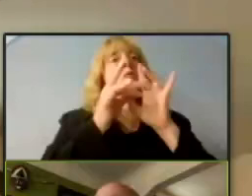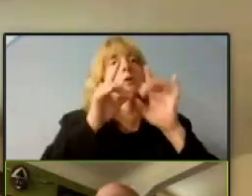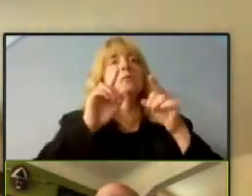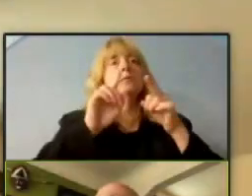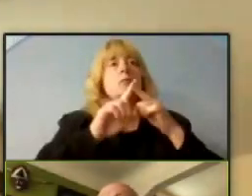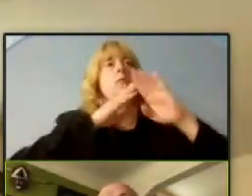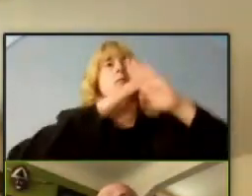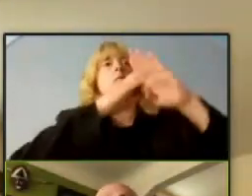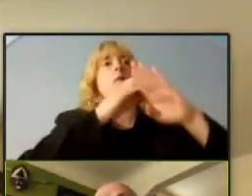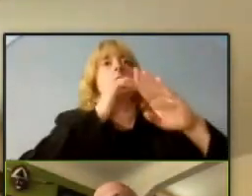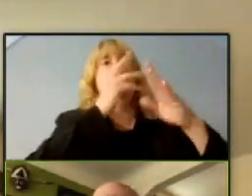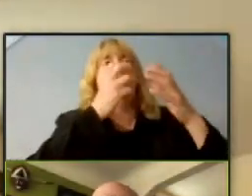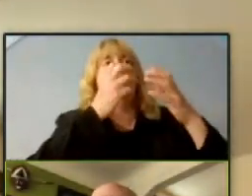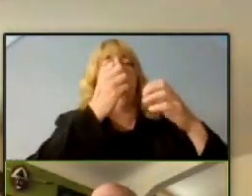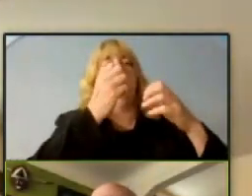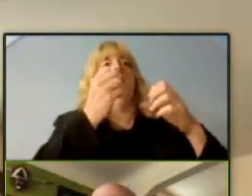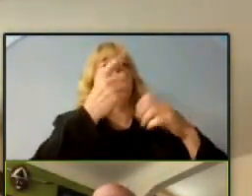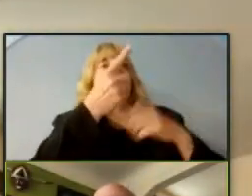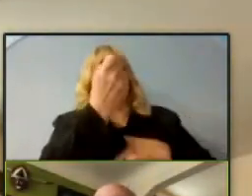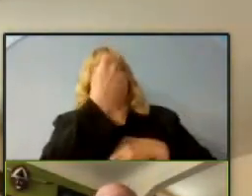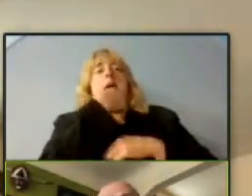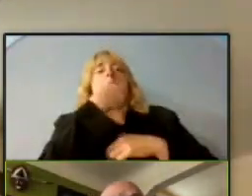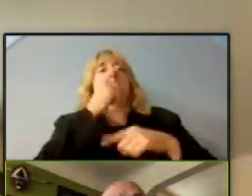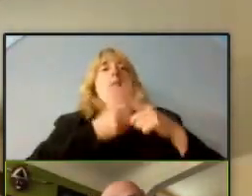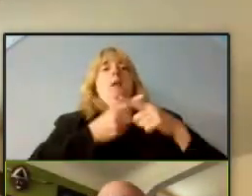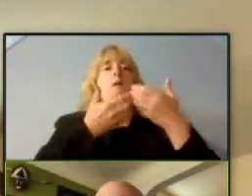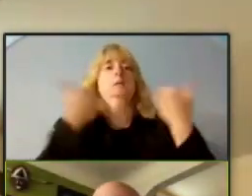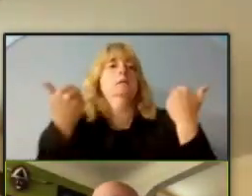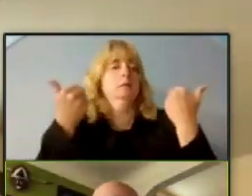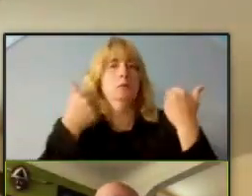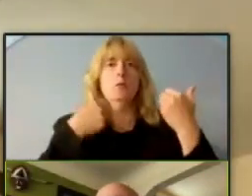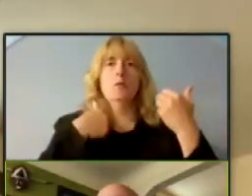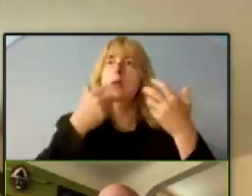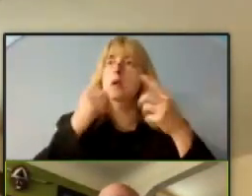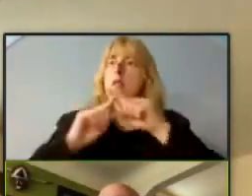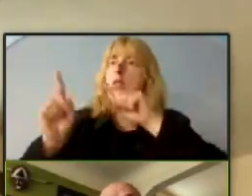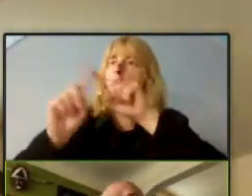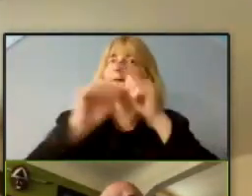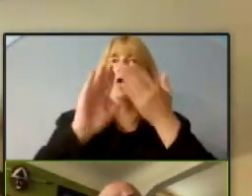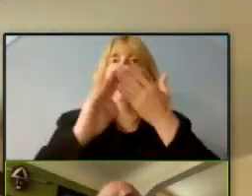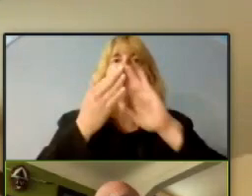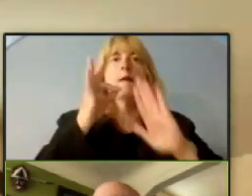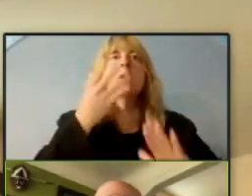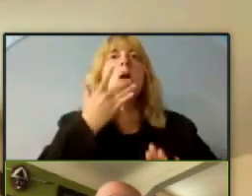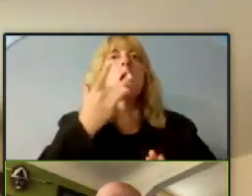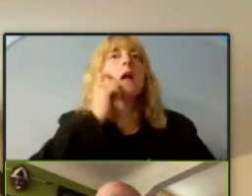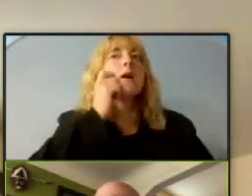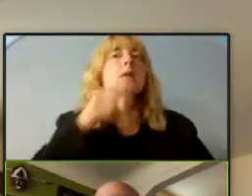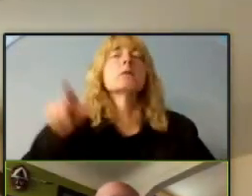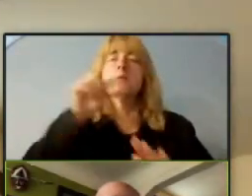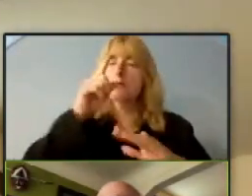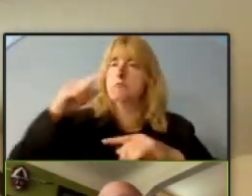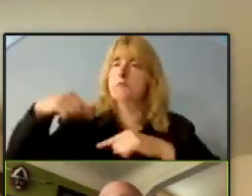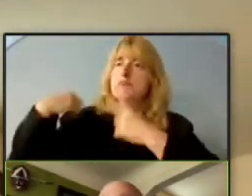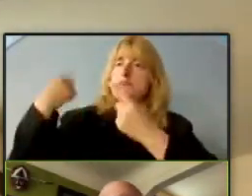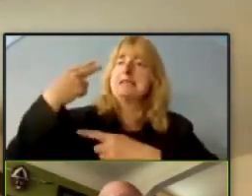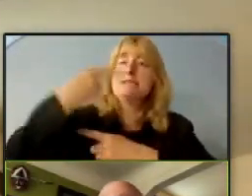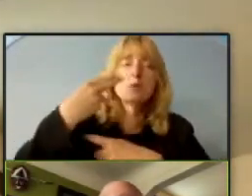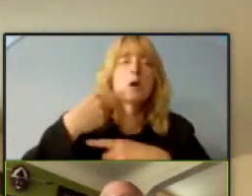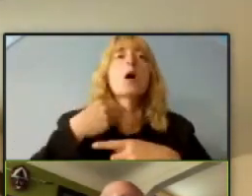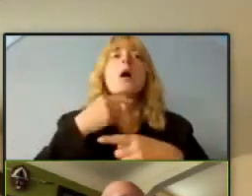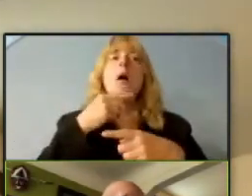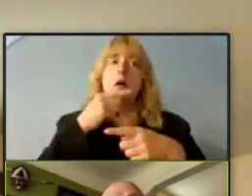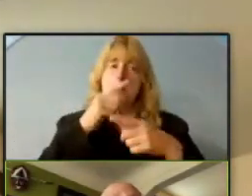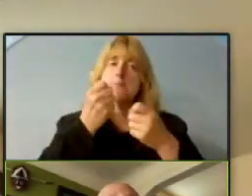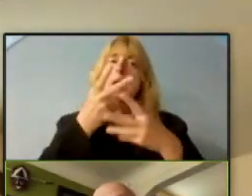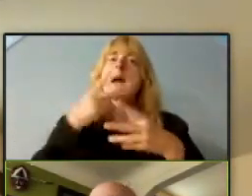coalition between communities of color. At various times in our history, Latinos have been strong allies with the African-American